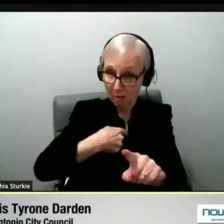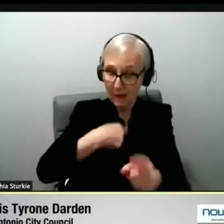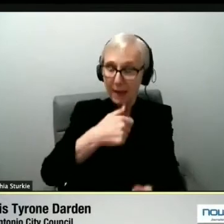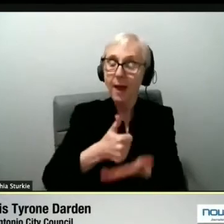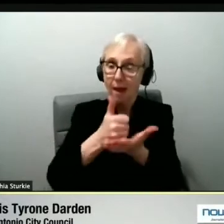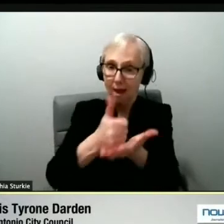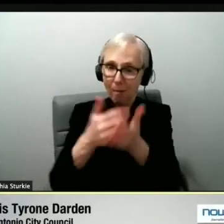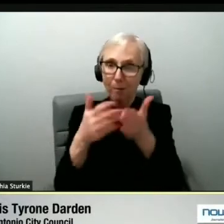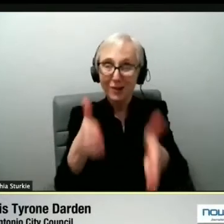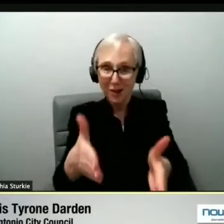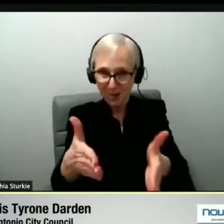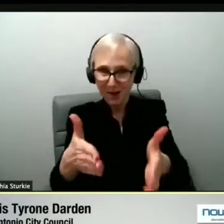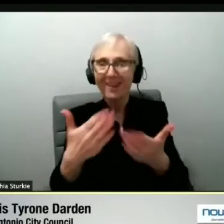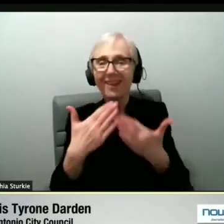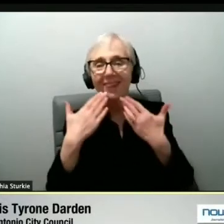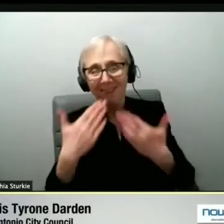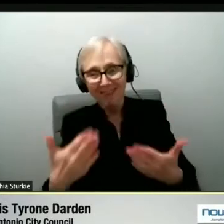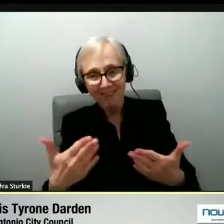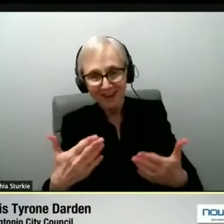way. Thank you.